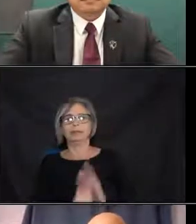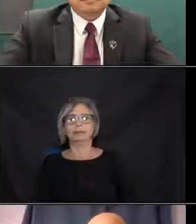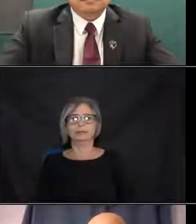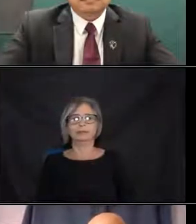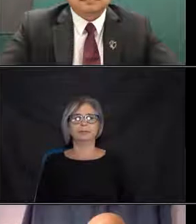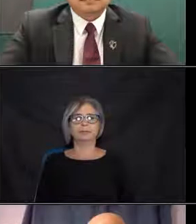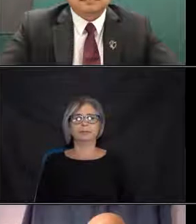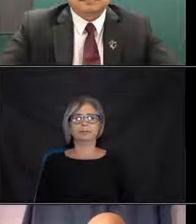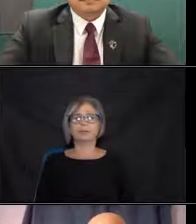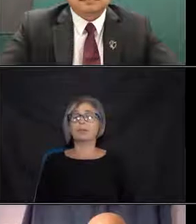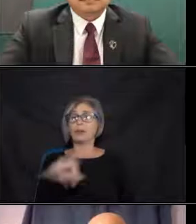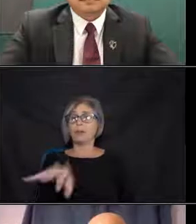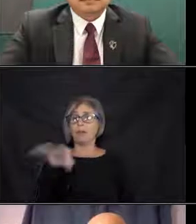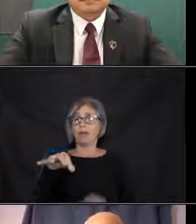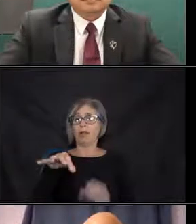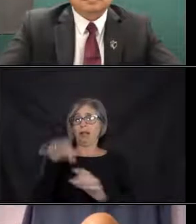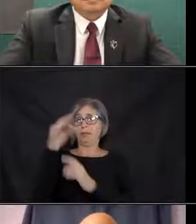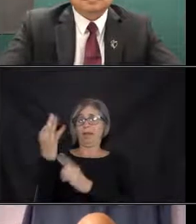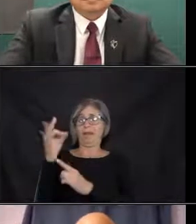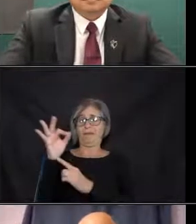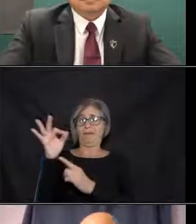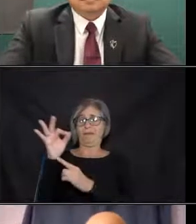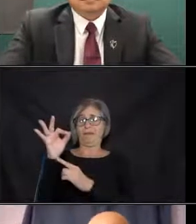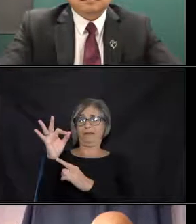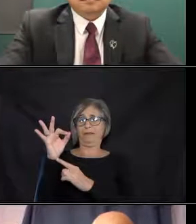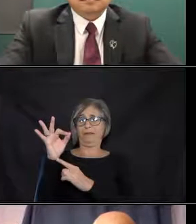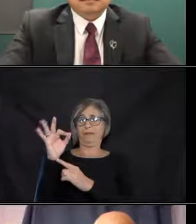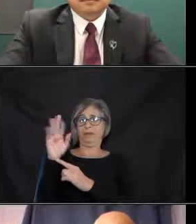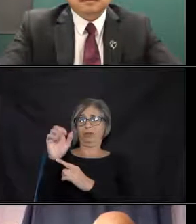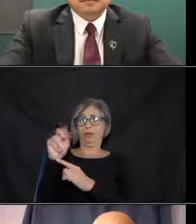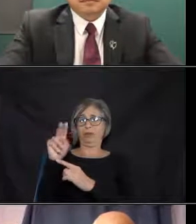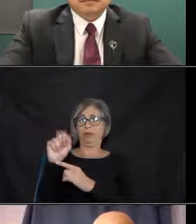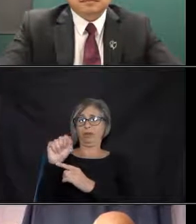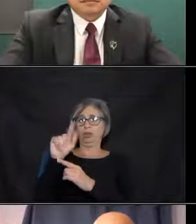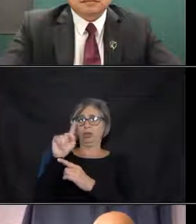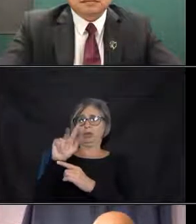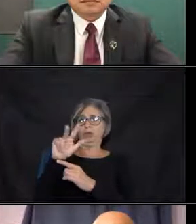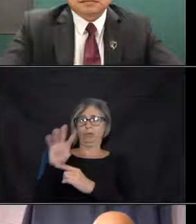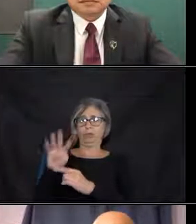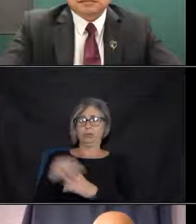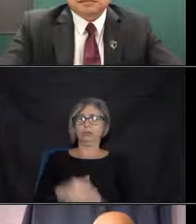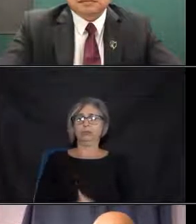I'd like to pull item F, the proposed resolution number 20-134.